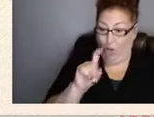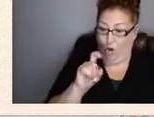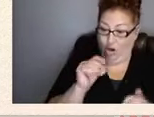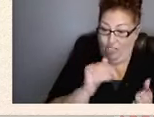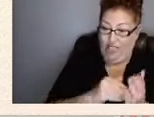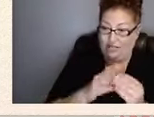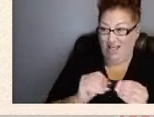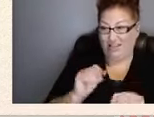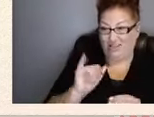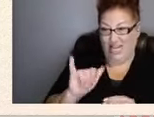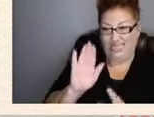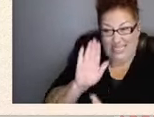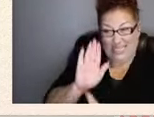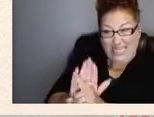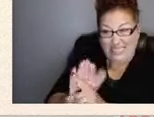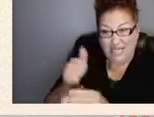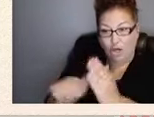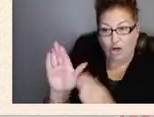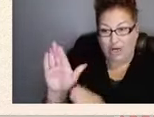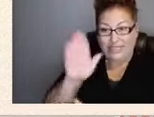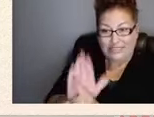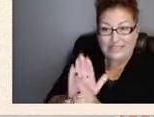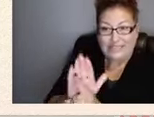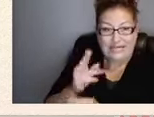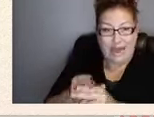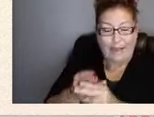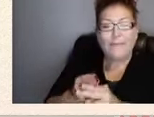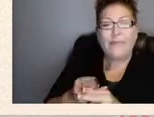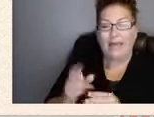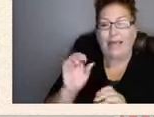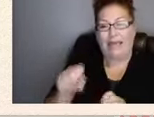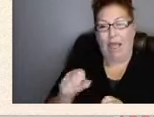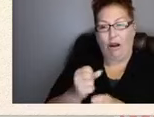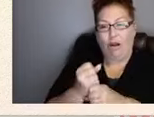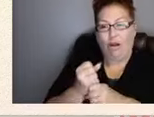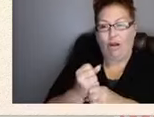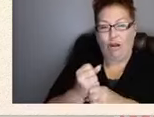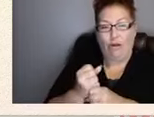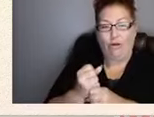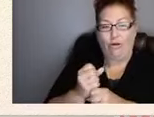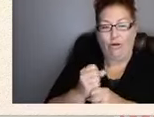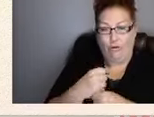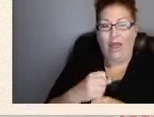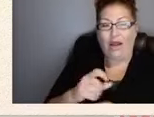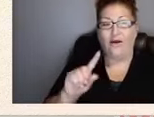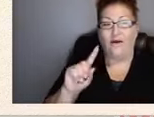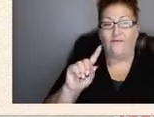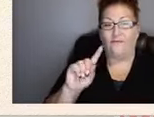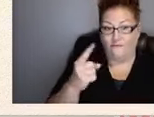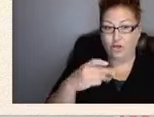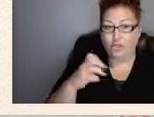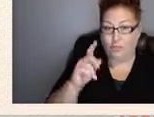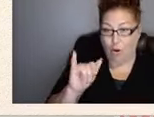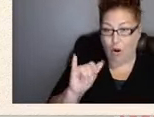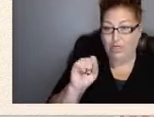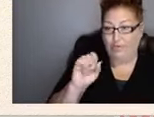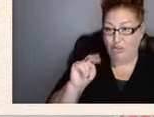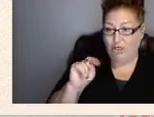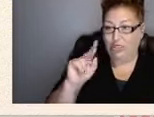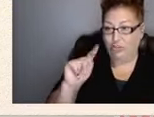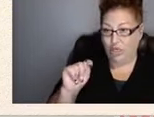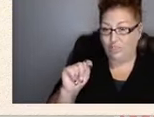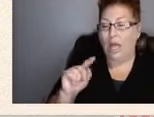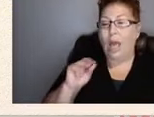his name, in grandson's name. We could create a first party special needs trust and put grandson's money